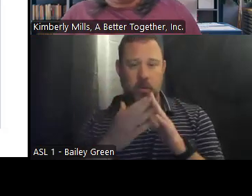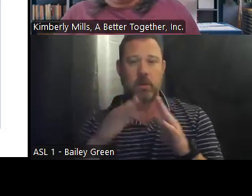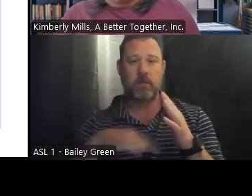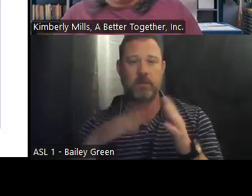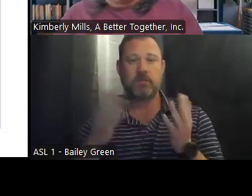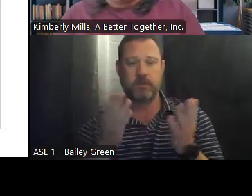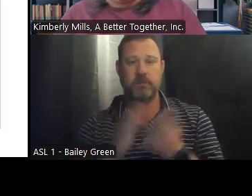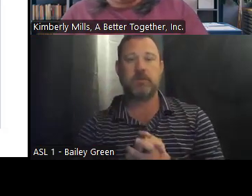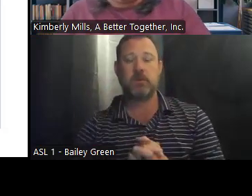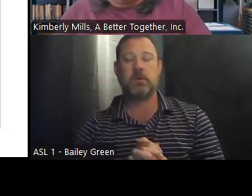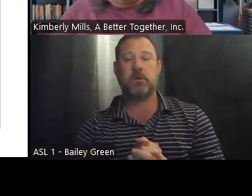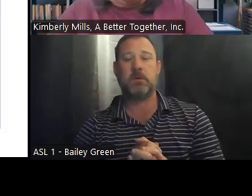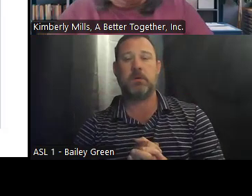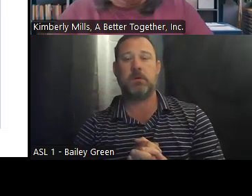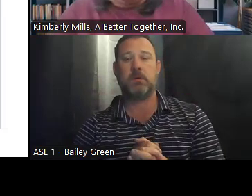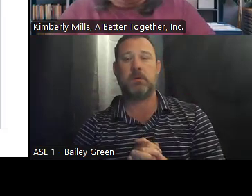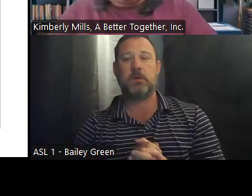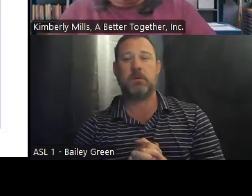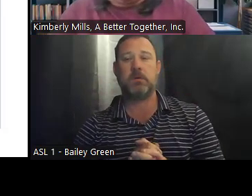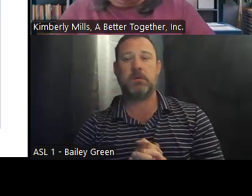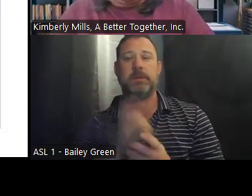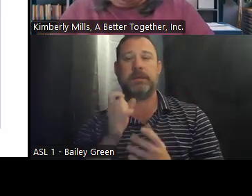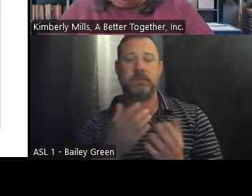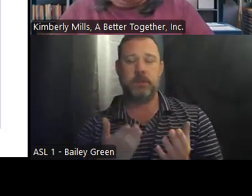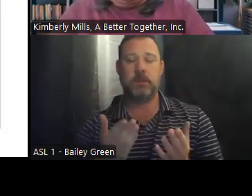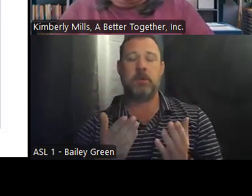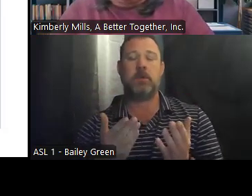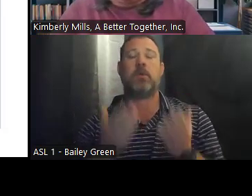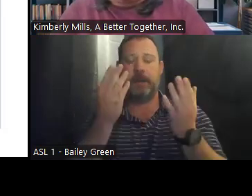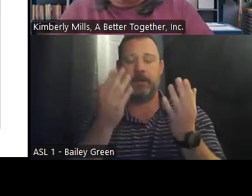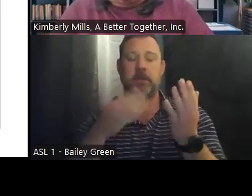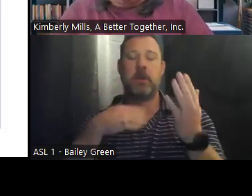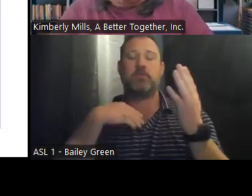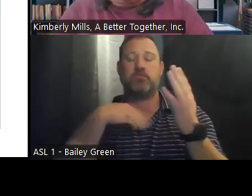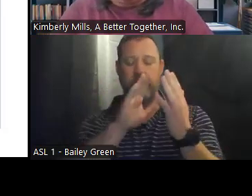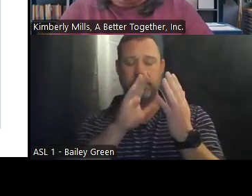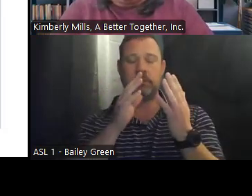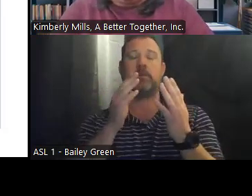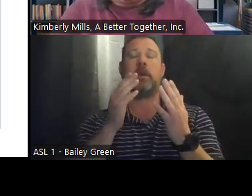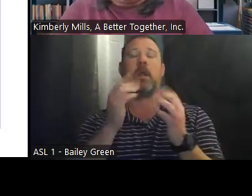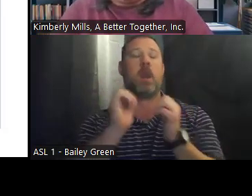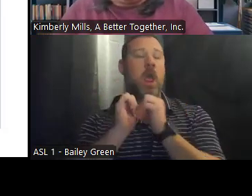services gap analysis needs to be raised, addressed, and recommendations of how do you correct that.